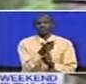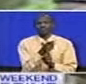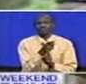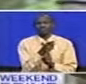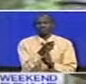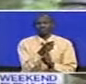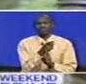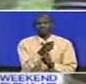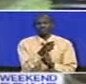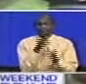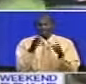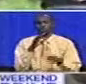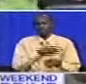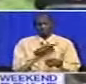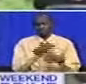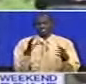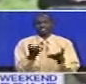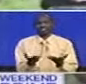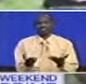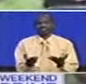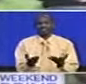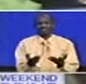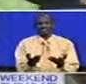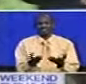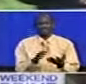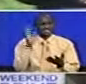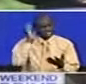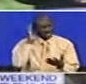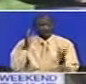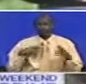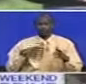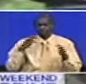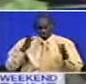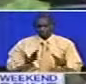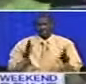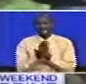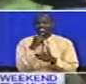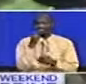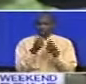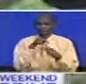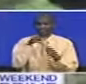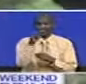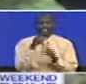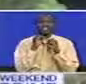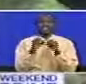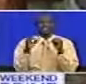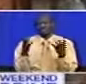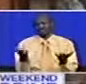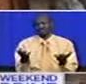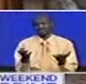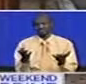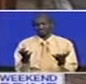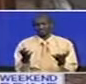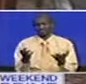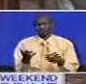Na mtu ameitisha pesa. Sijasikia wale wanapiga hiyo kelele zaidi kwa human rights wakiongea juu ya hiyo.